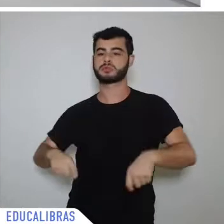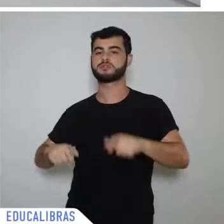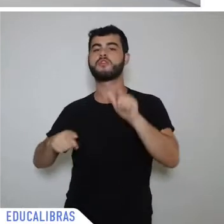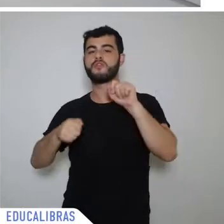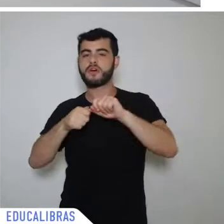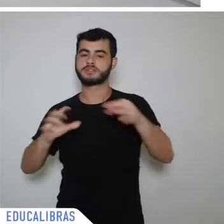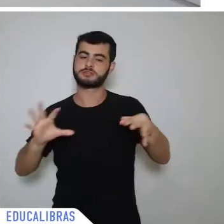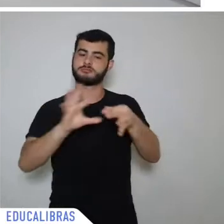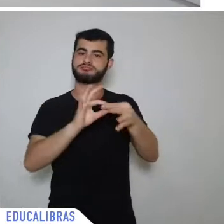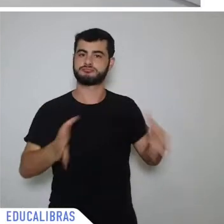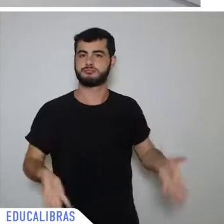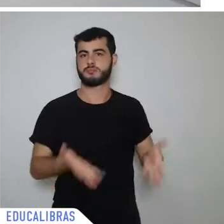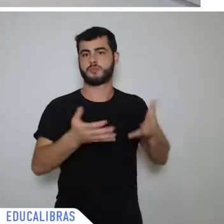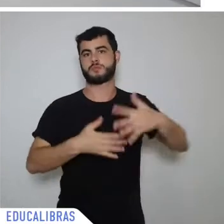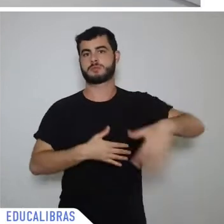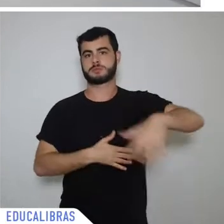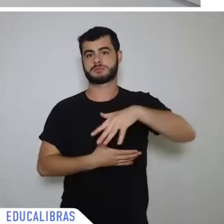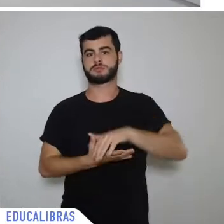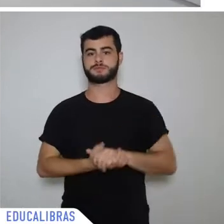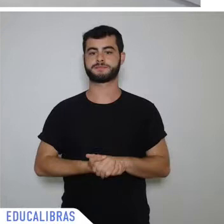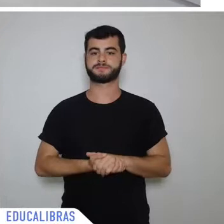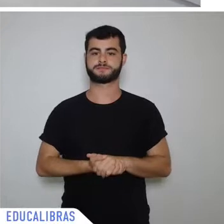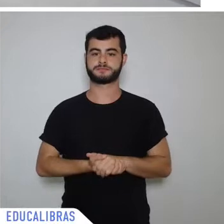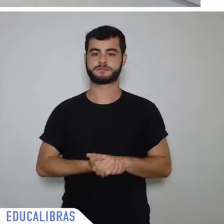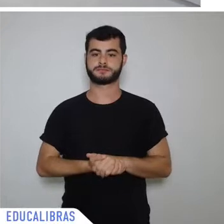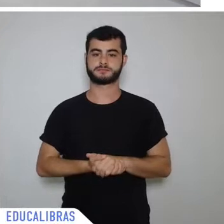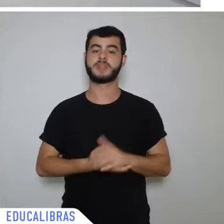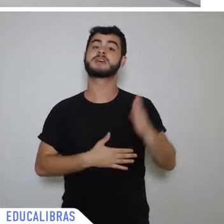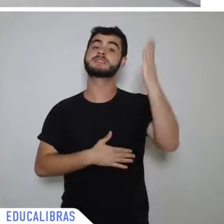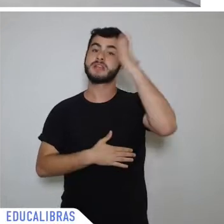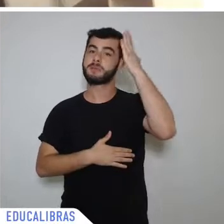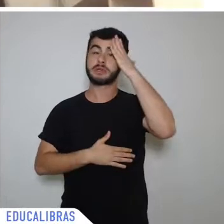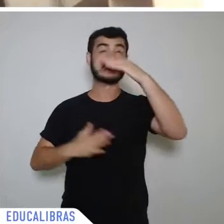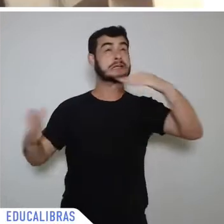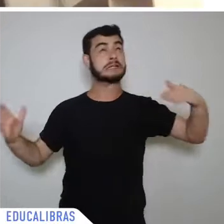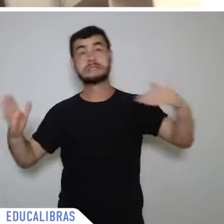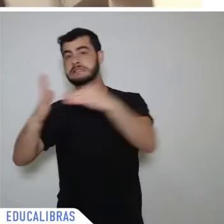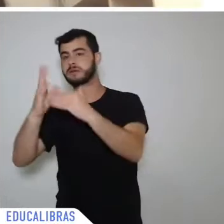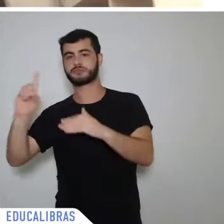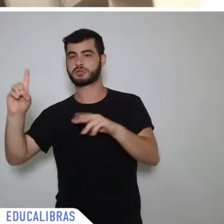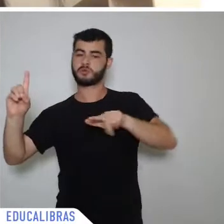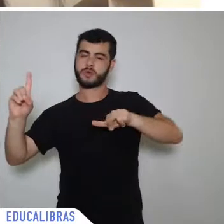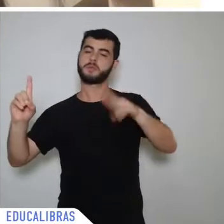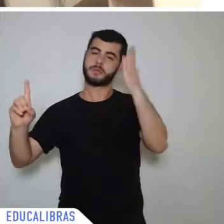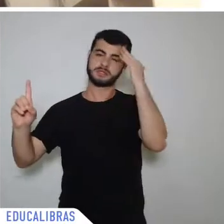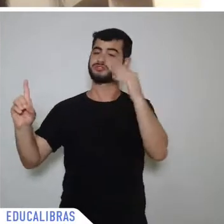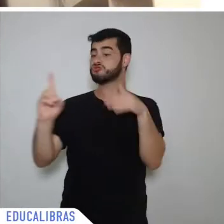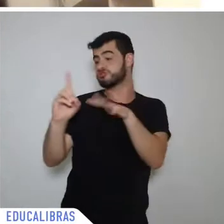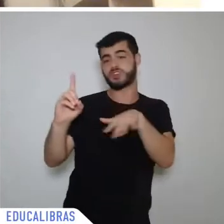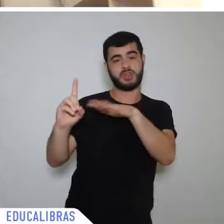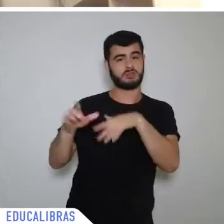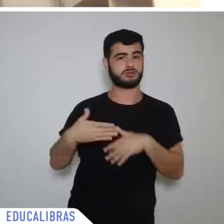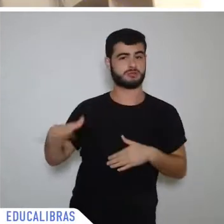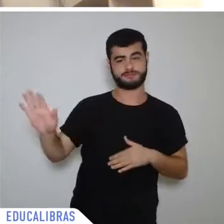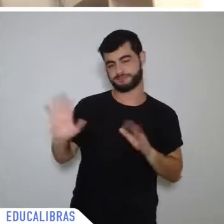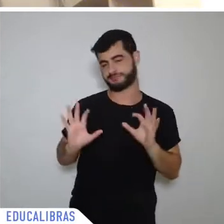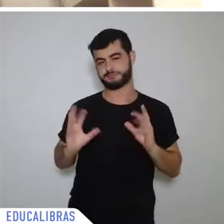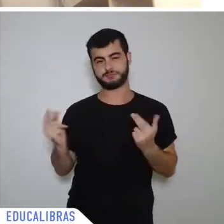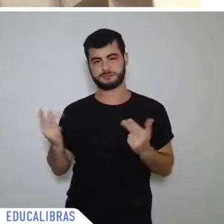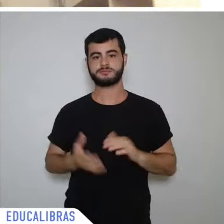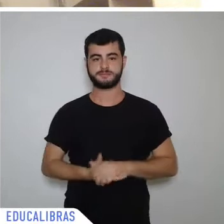is able to do this kind of thing, even if when they are not extreme